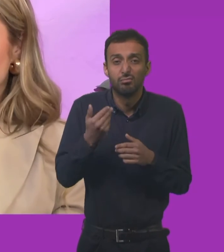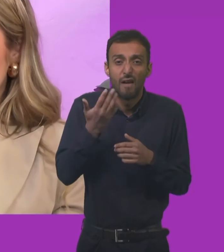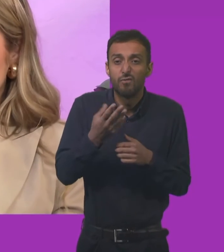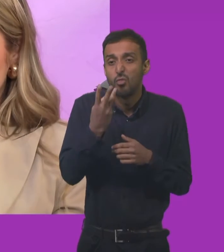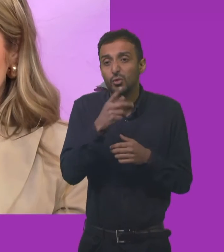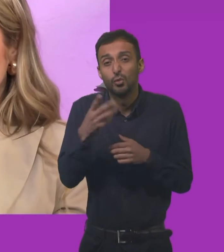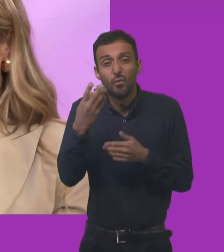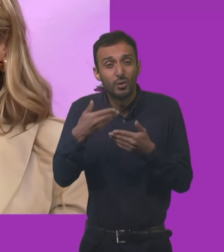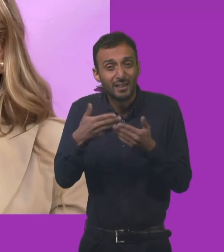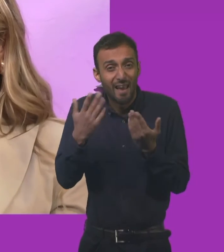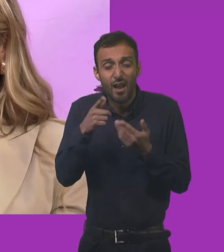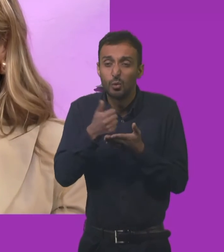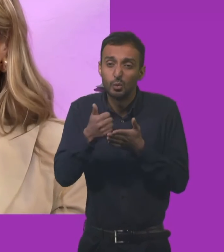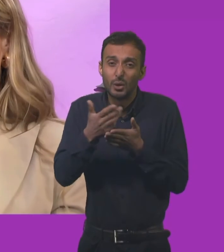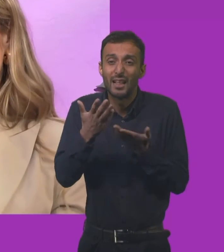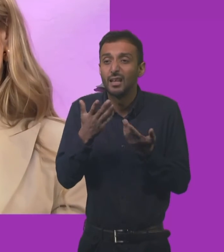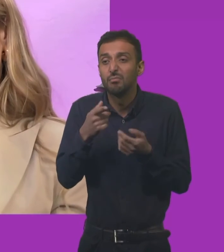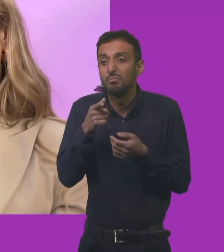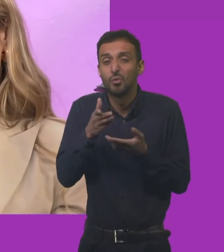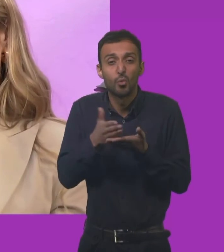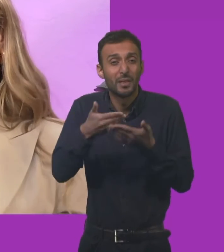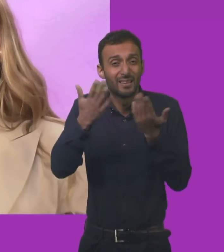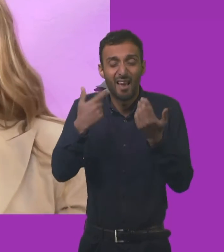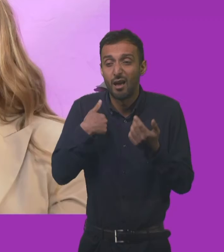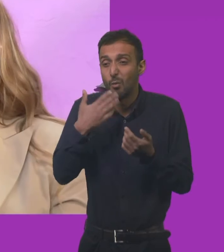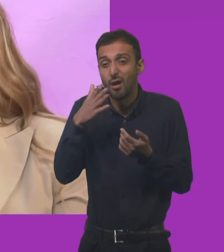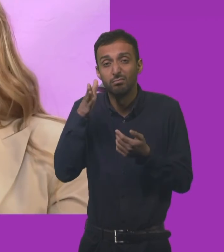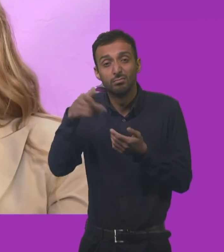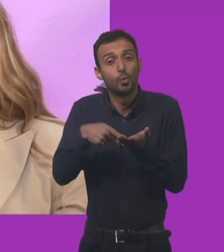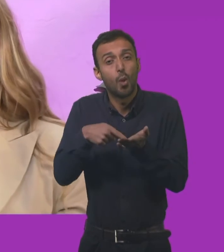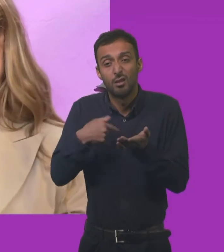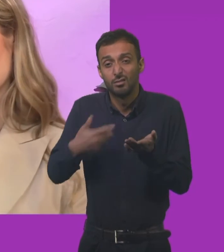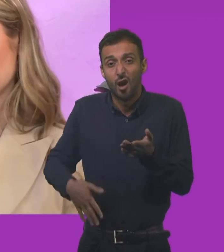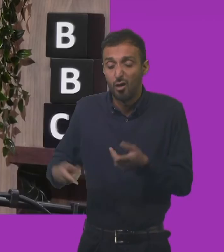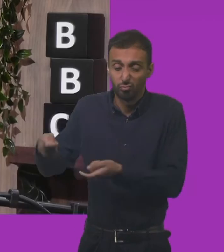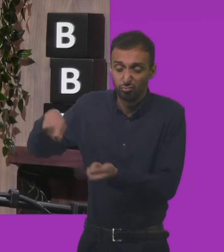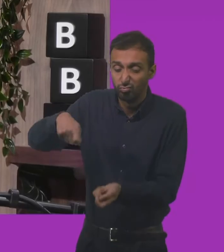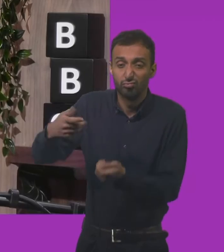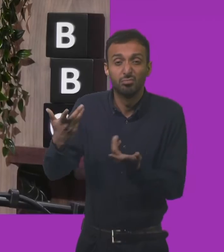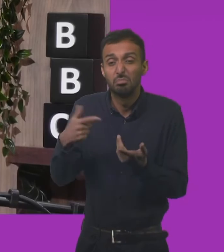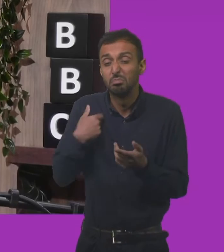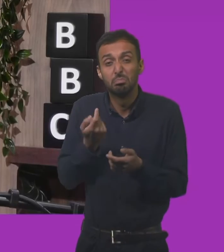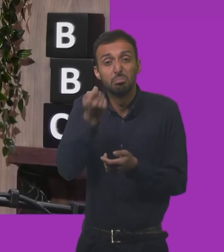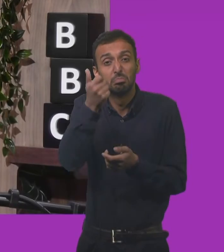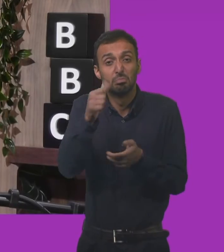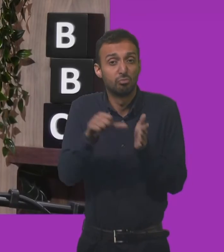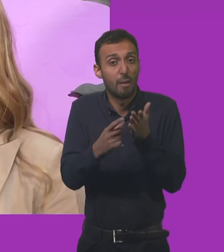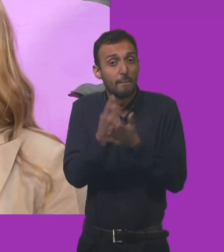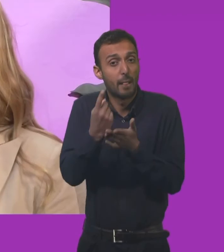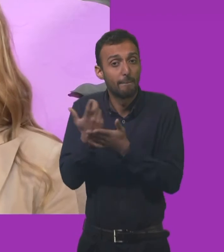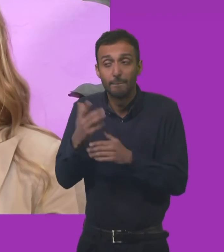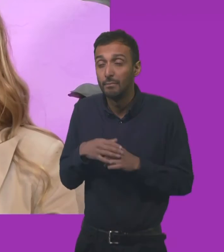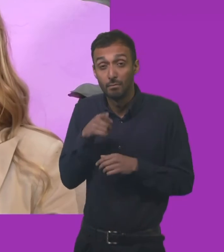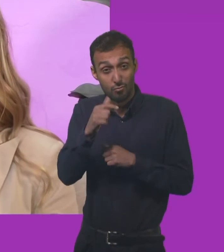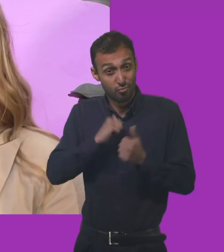just empty it throughout the day normally when I go to the loo. And yeah, he doesn't cause me many problems. So you're quite proud of Sid. Yeah, very proud of